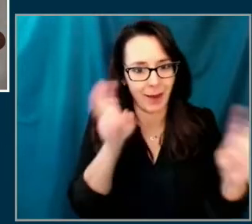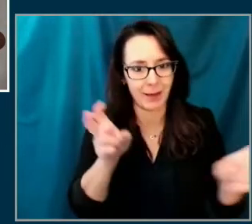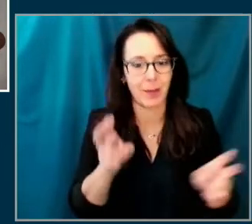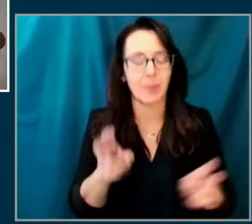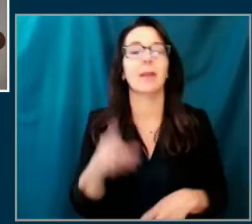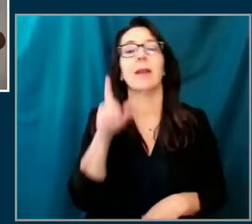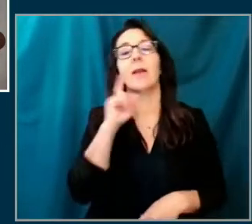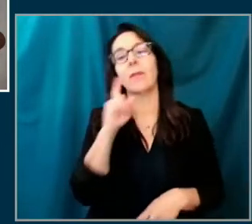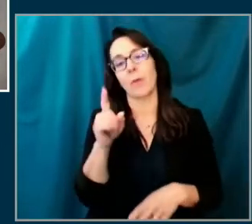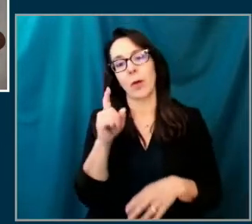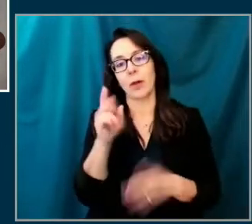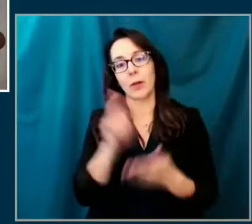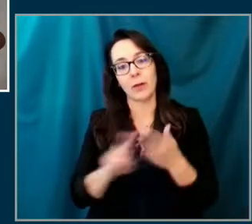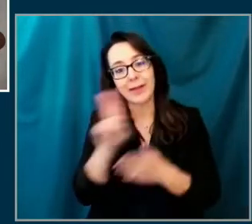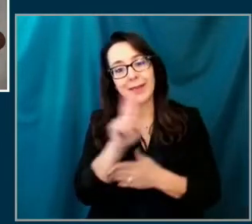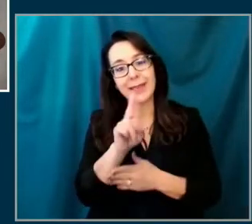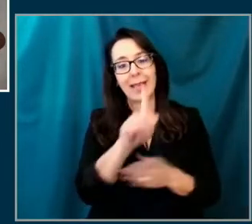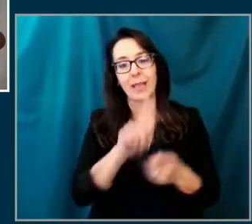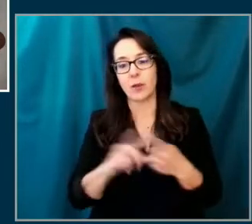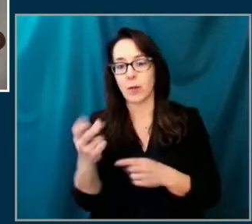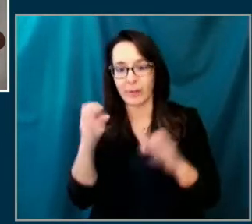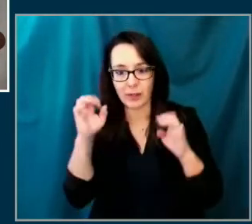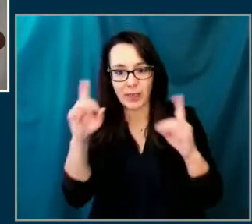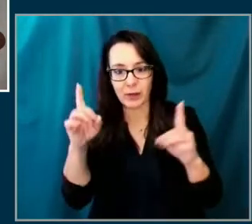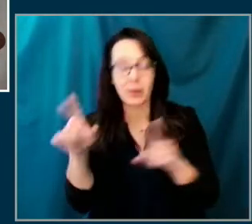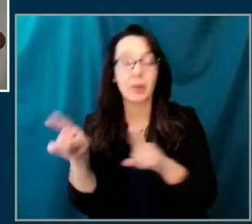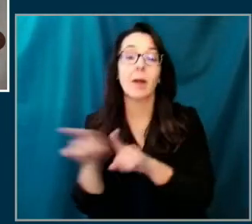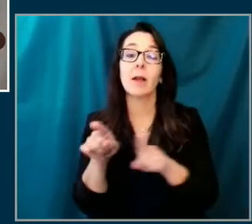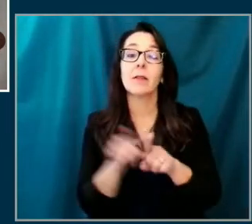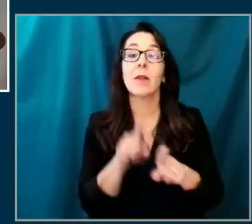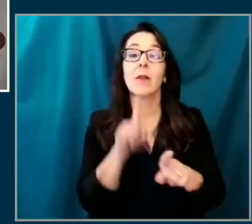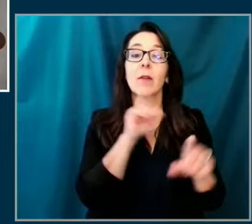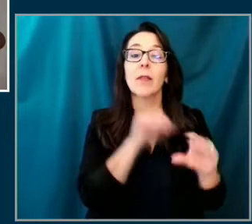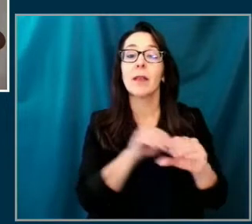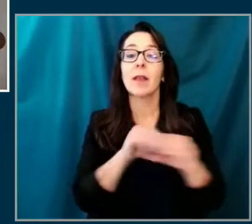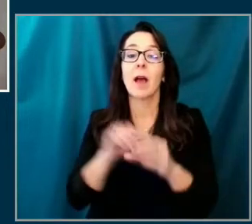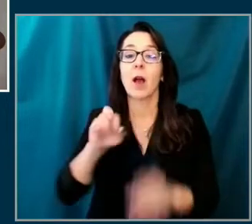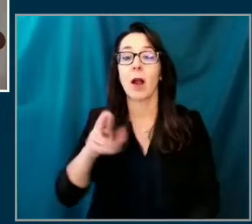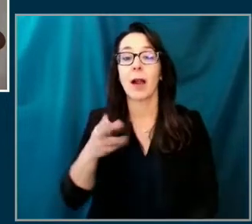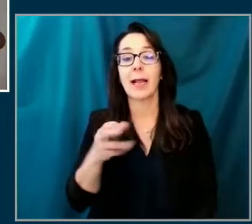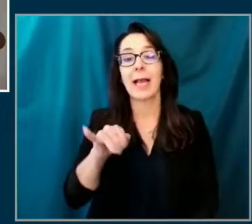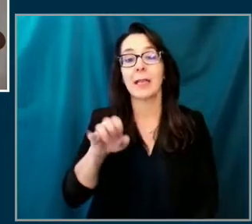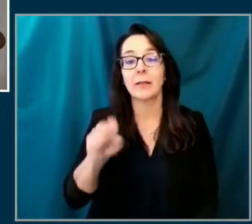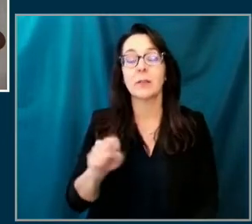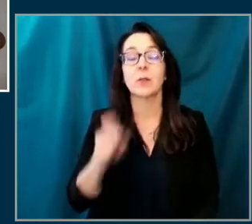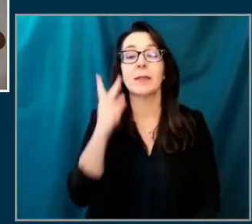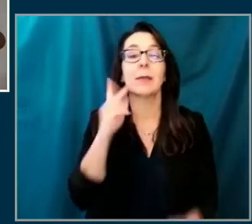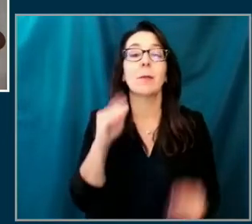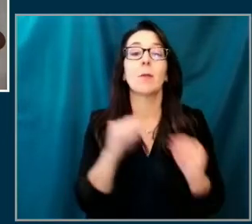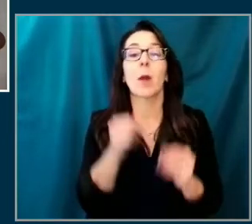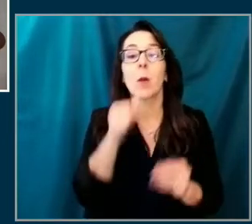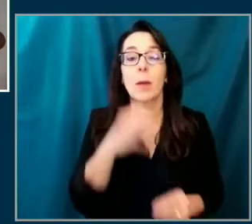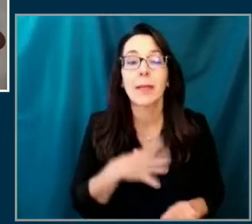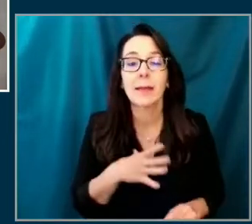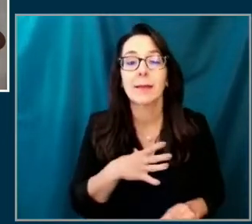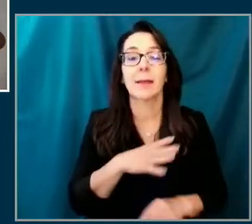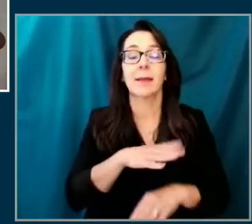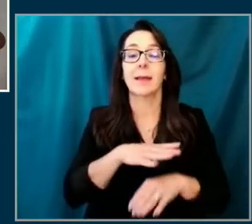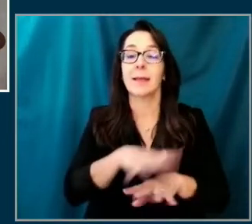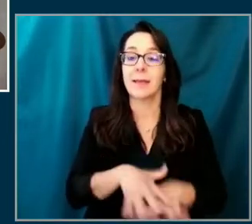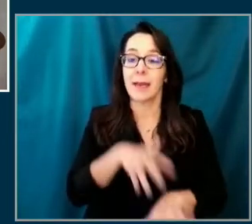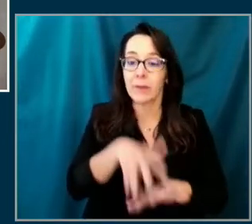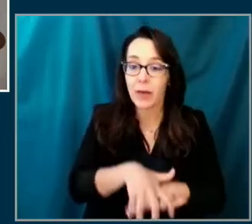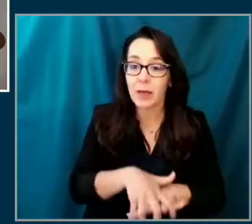and our K-12 system, but also in our archives in California. You see more women, you see more Native Americans, you see people of color now featured